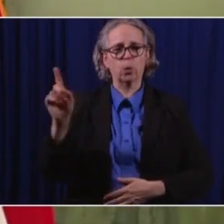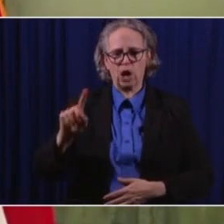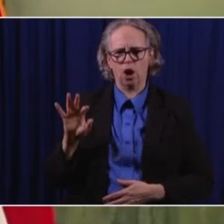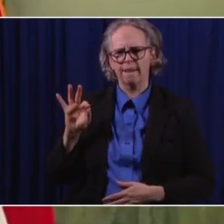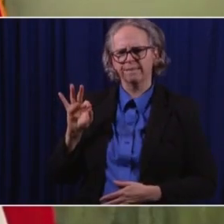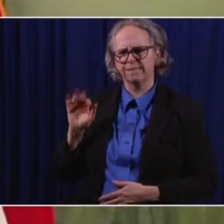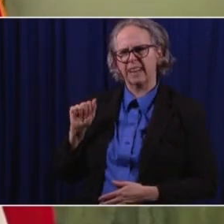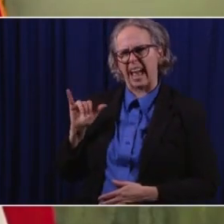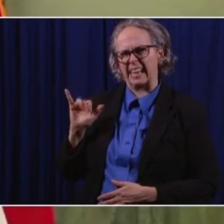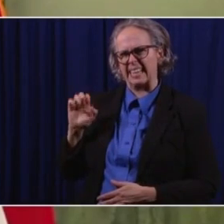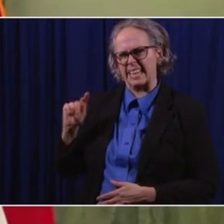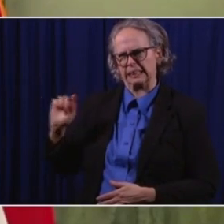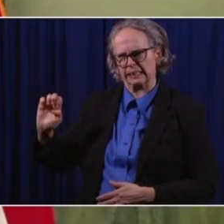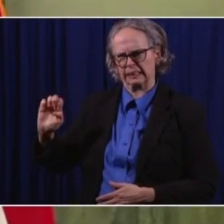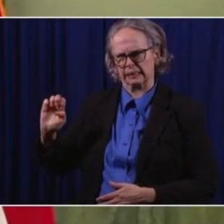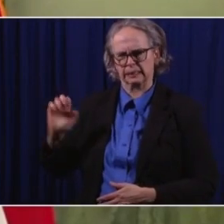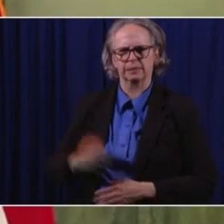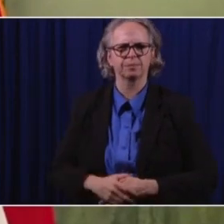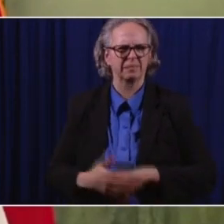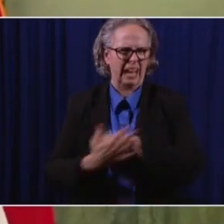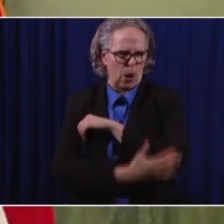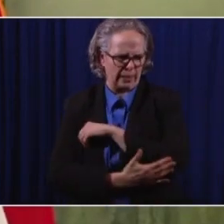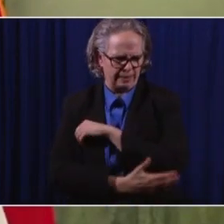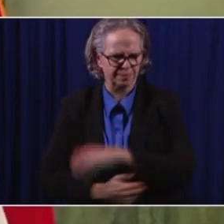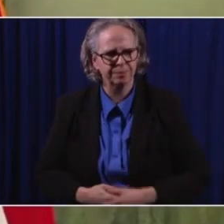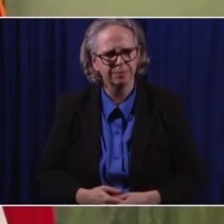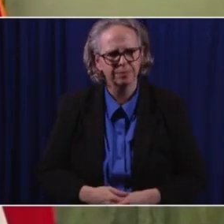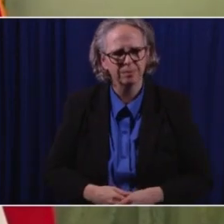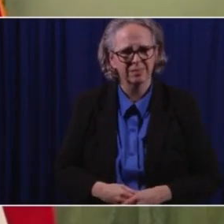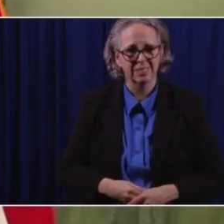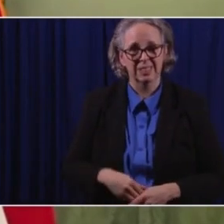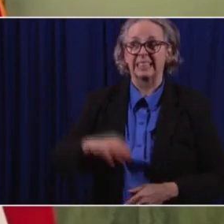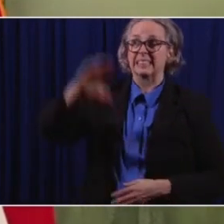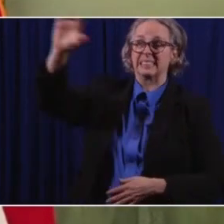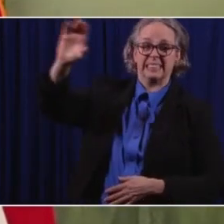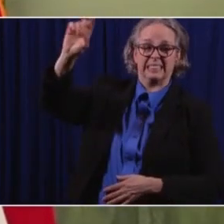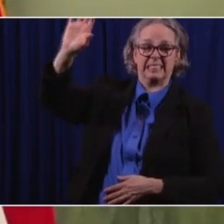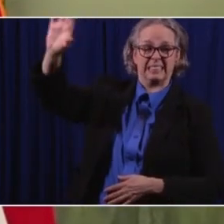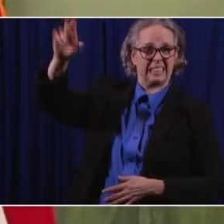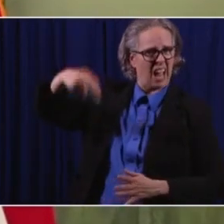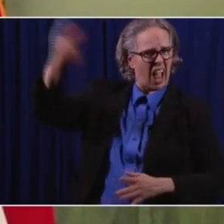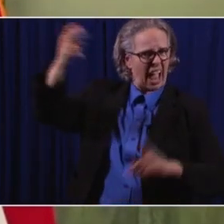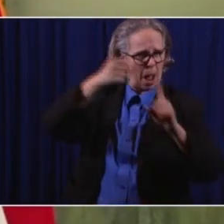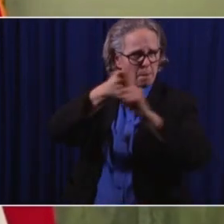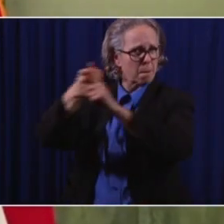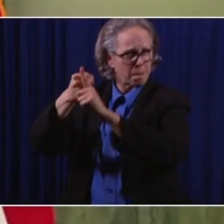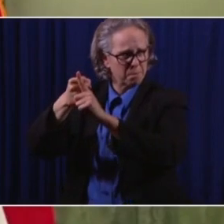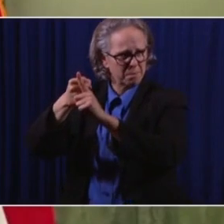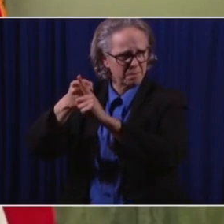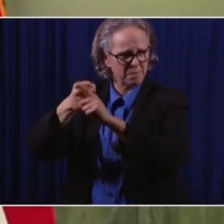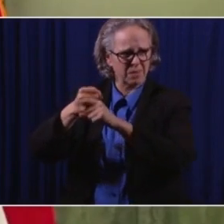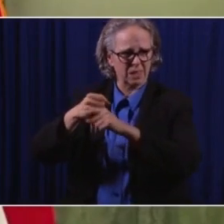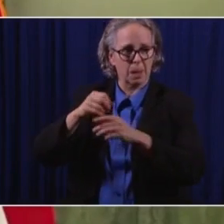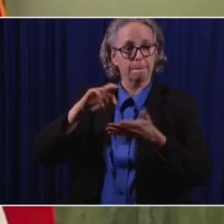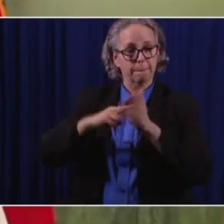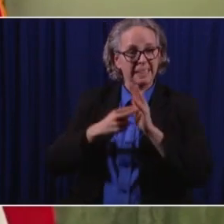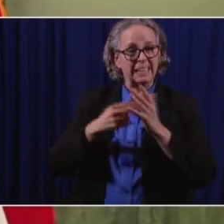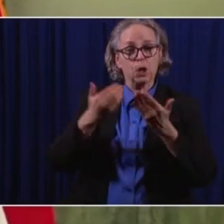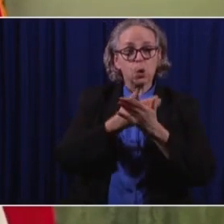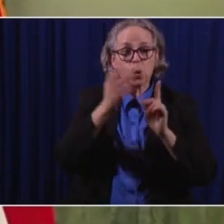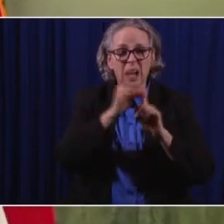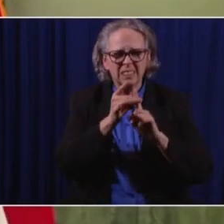now is almost at 3 times. In the last 2 weeks, they're almost at 3 times the high incident level